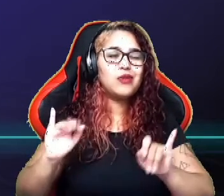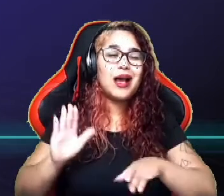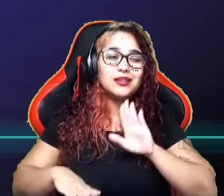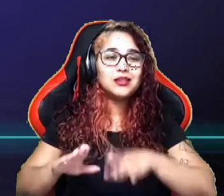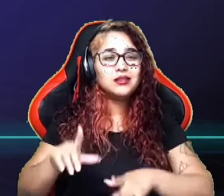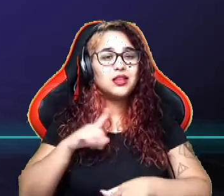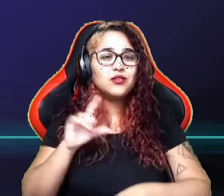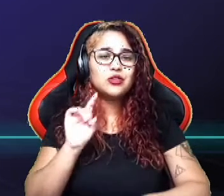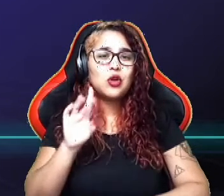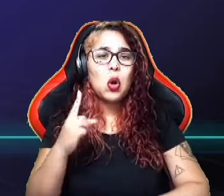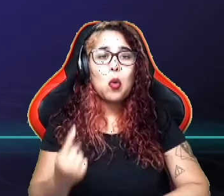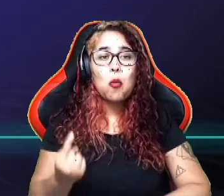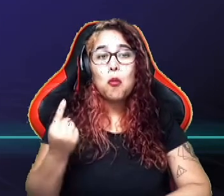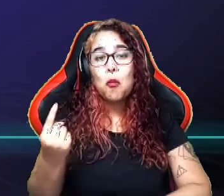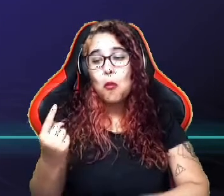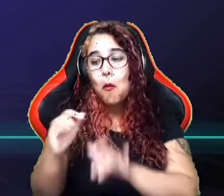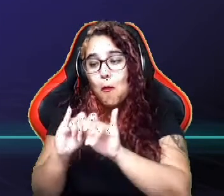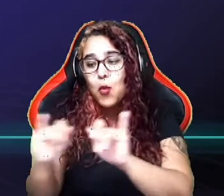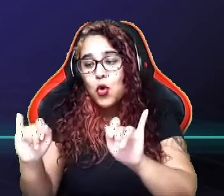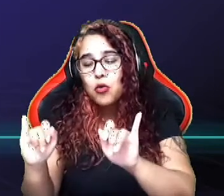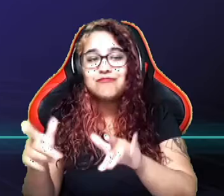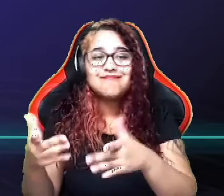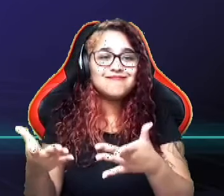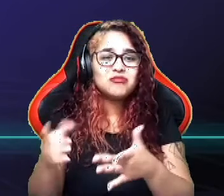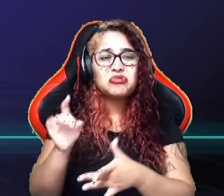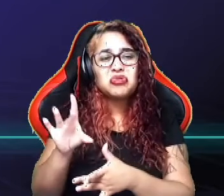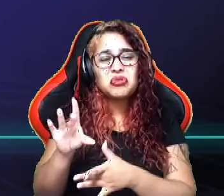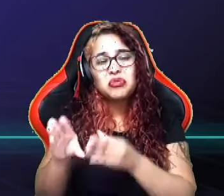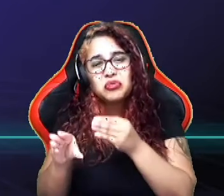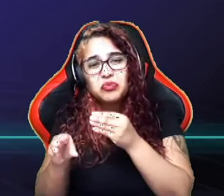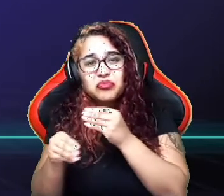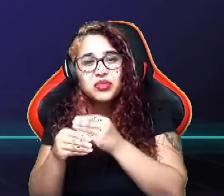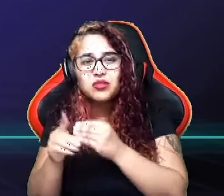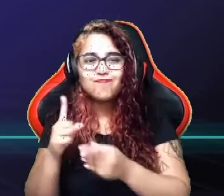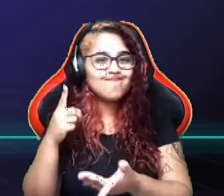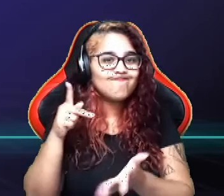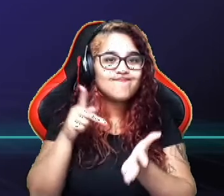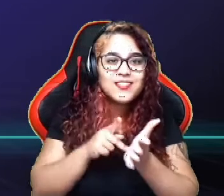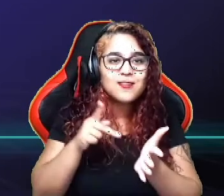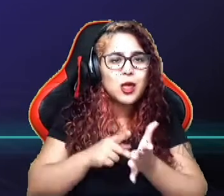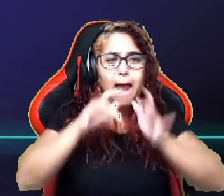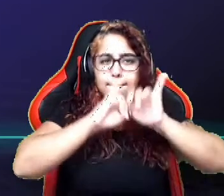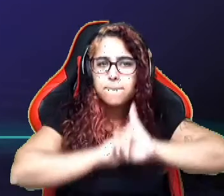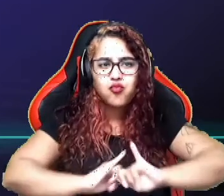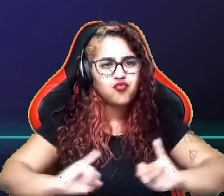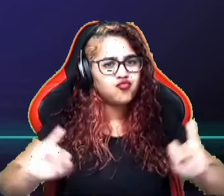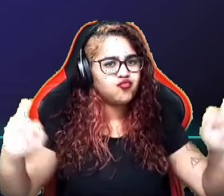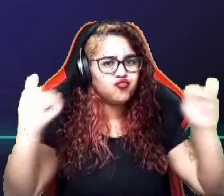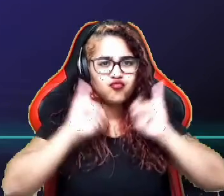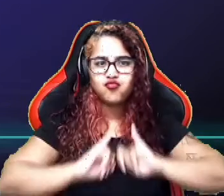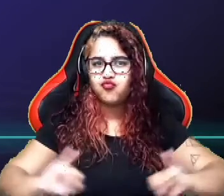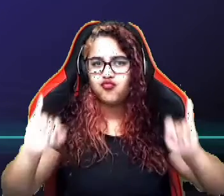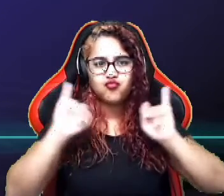lot of fancy, so to speak. They weren't given a lot of attention.